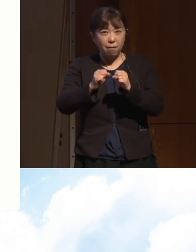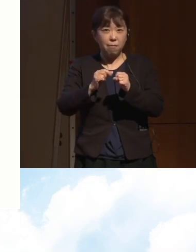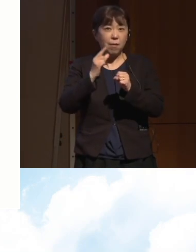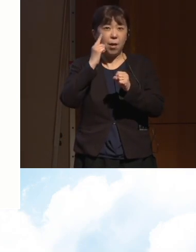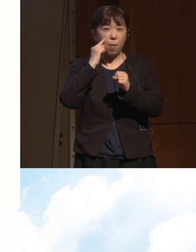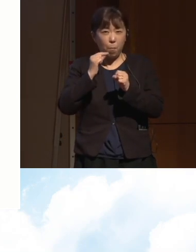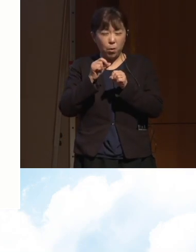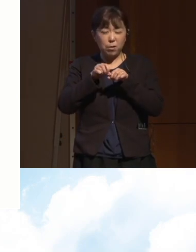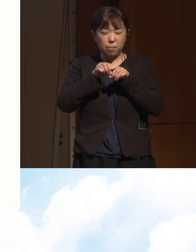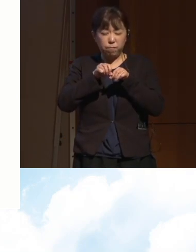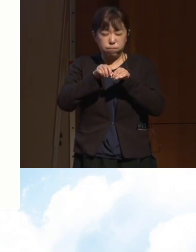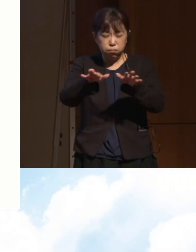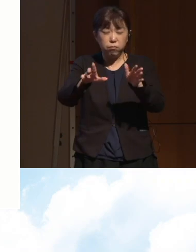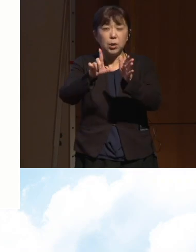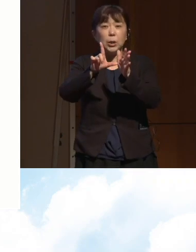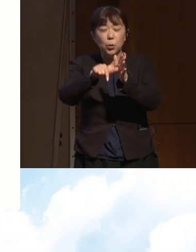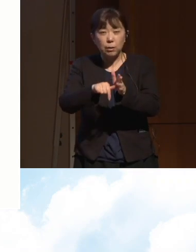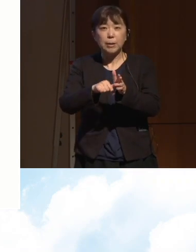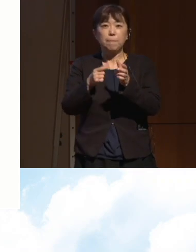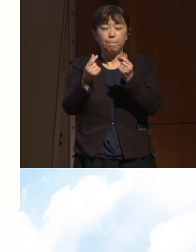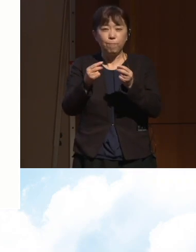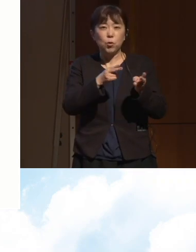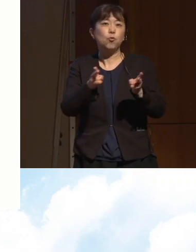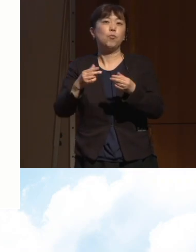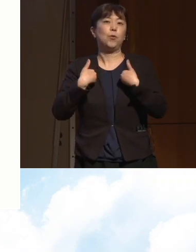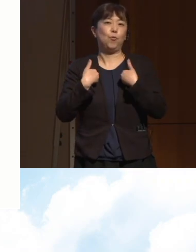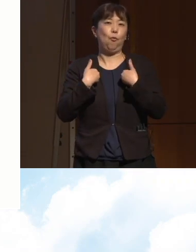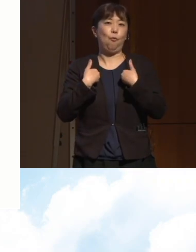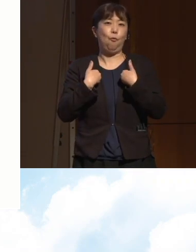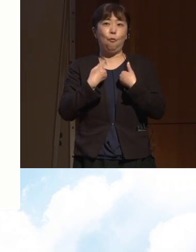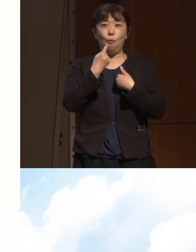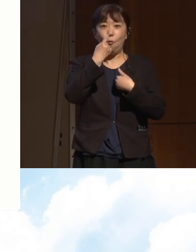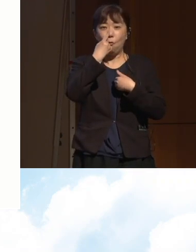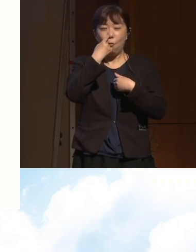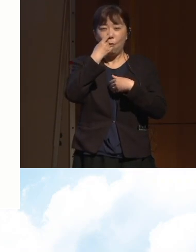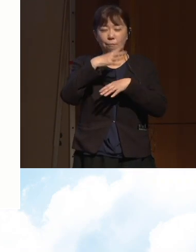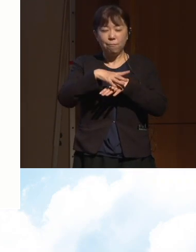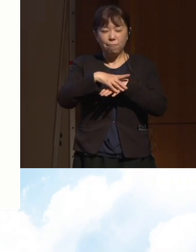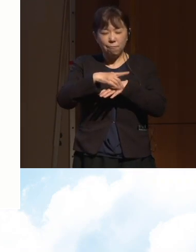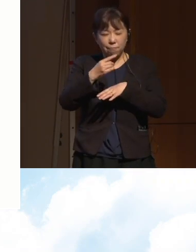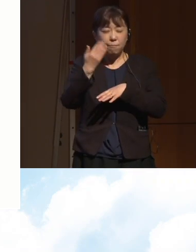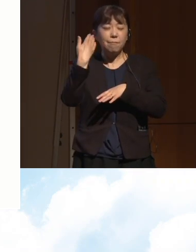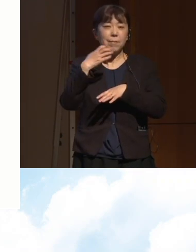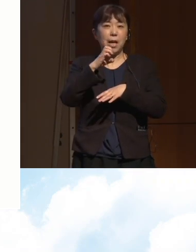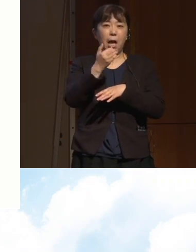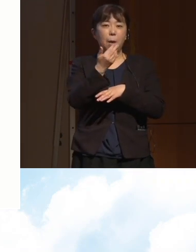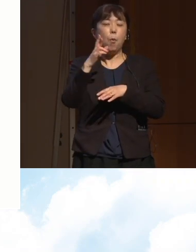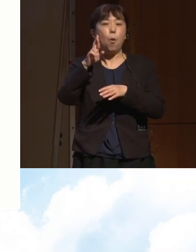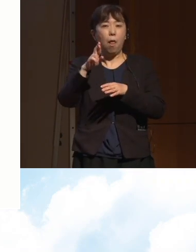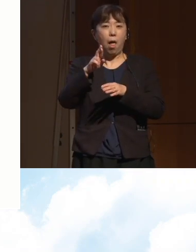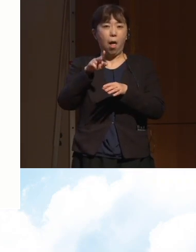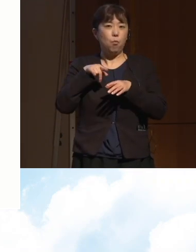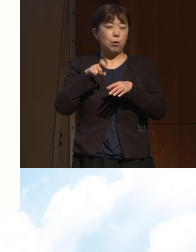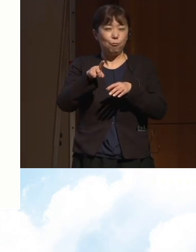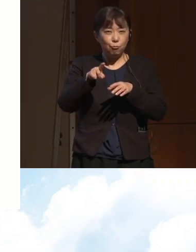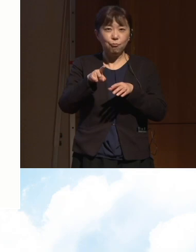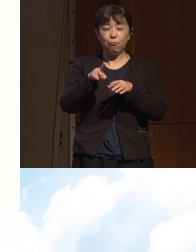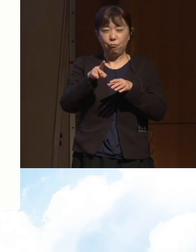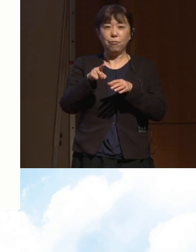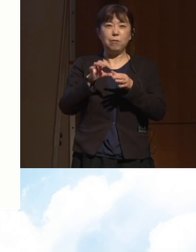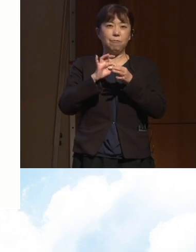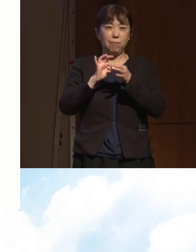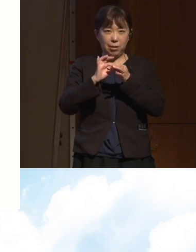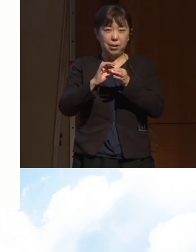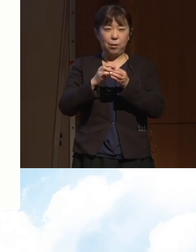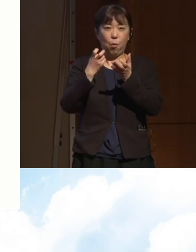Ebola vaccine, there was a piece in the Wall Street Journal where the journalist said, well, who cares? This only kills a few hundred